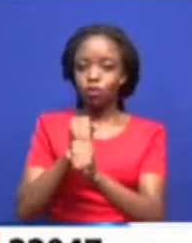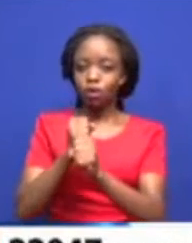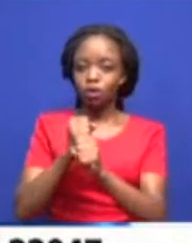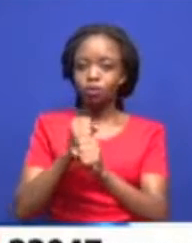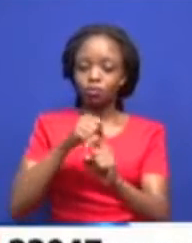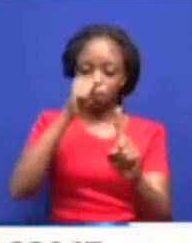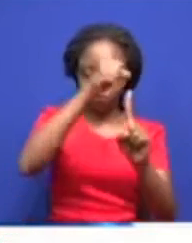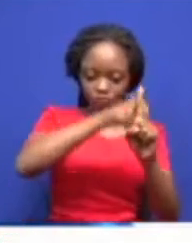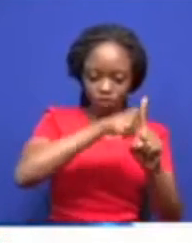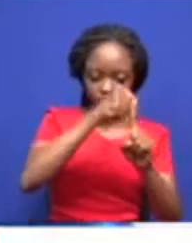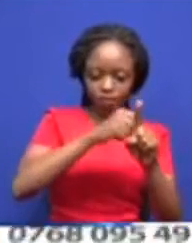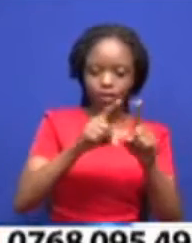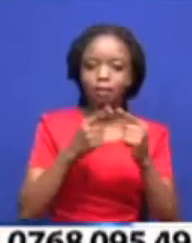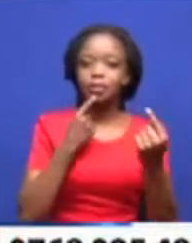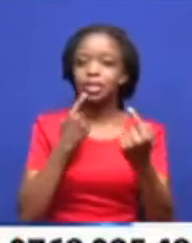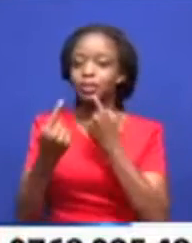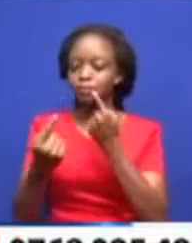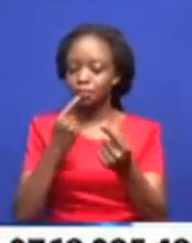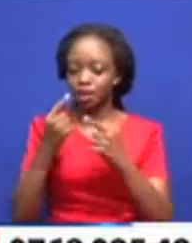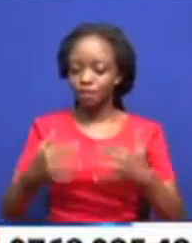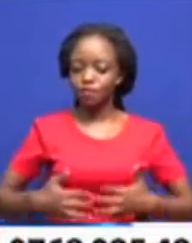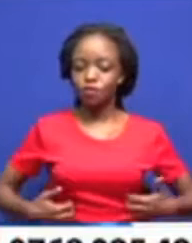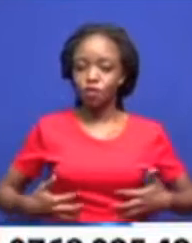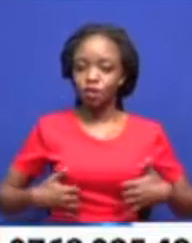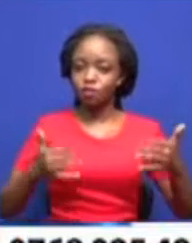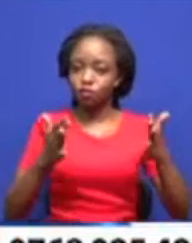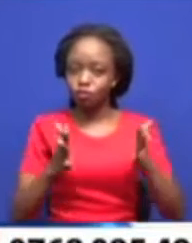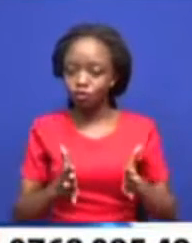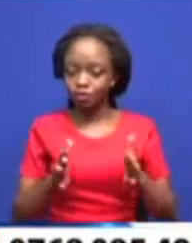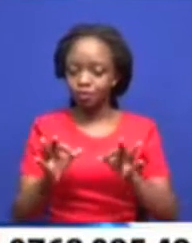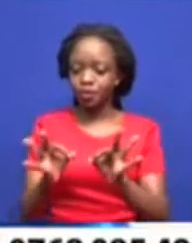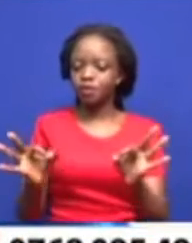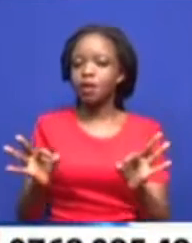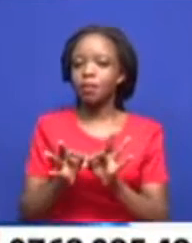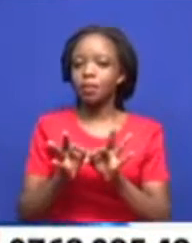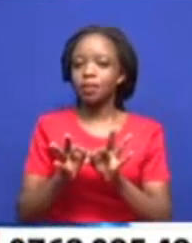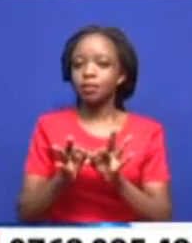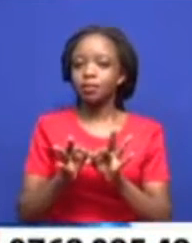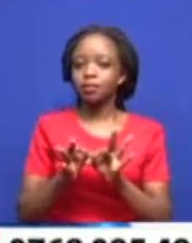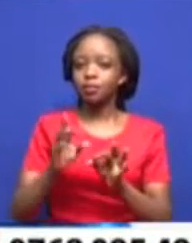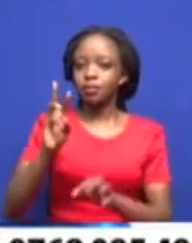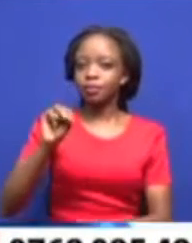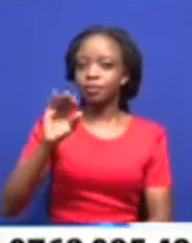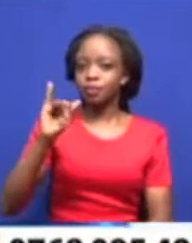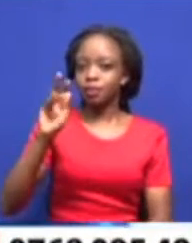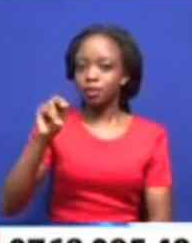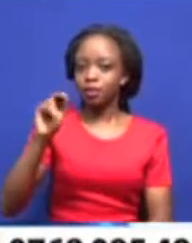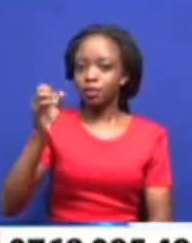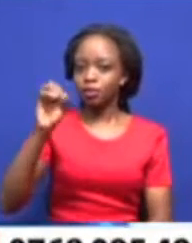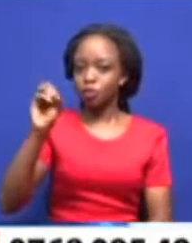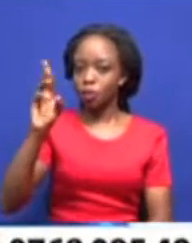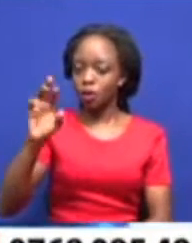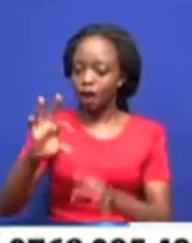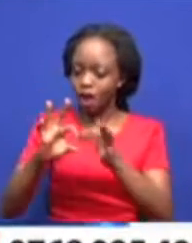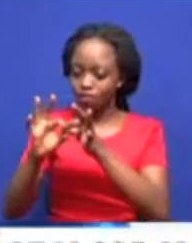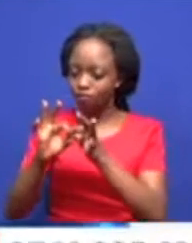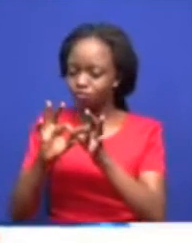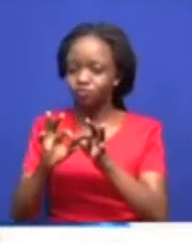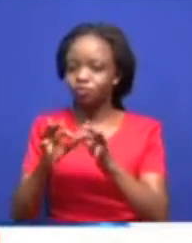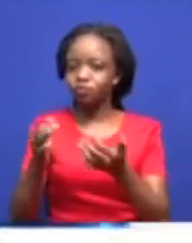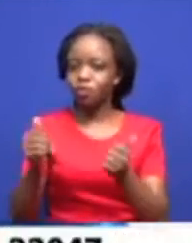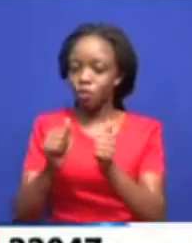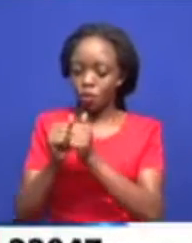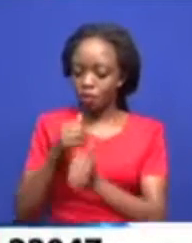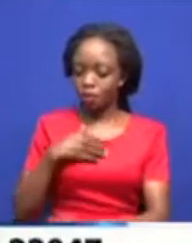advocating and speaking for those refugees. But my family are now in Minnesota, and they reunited me with